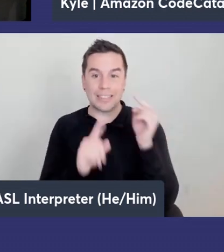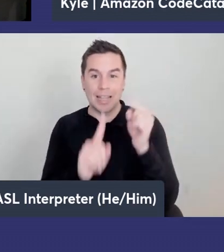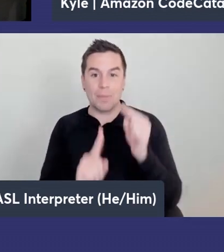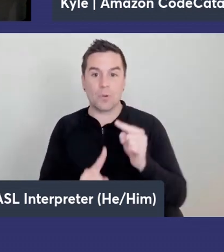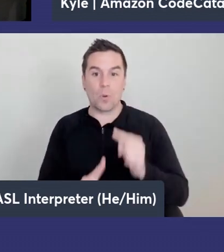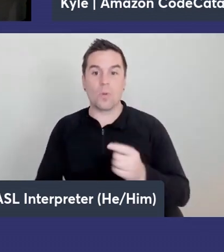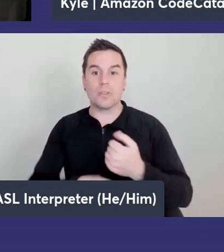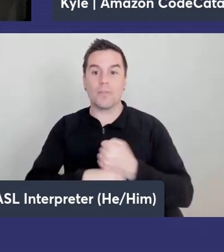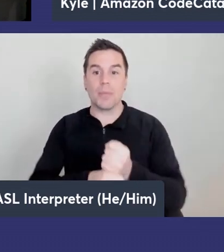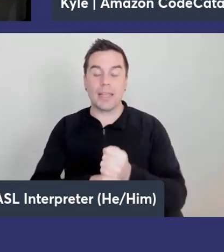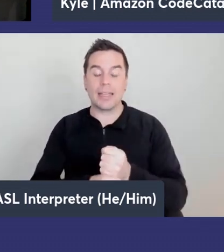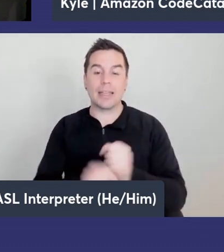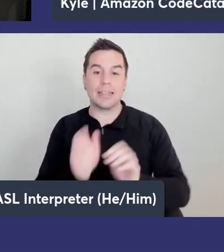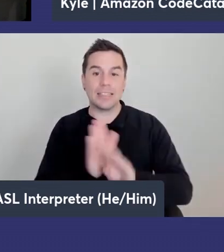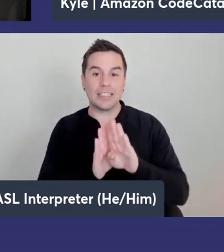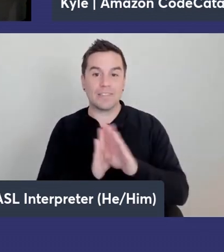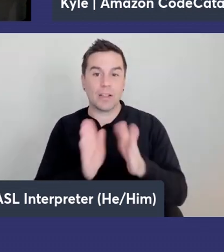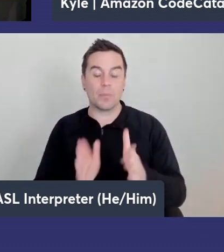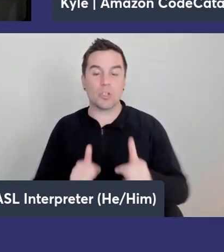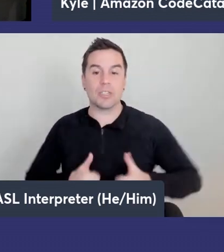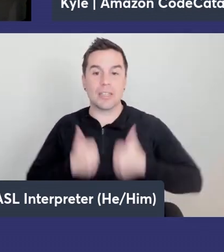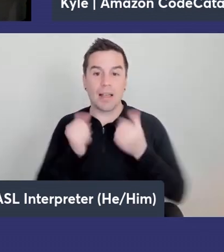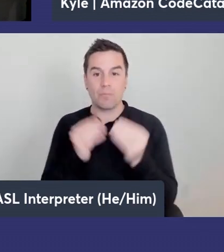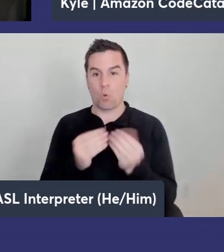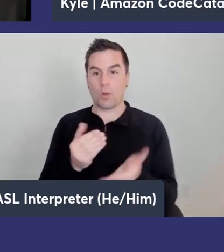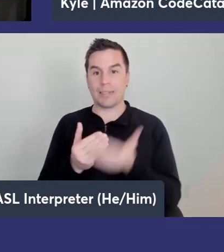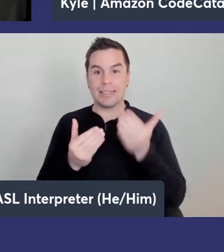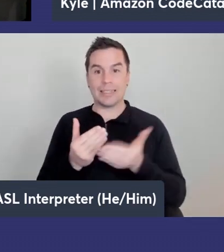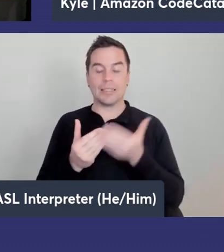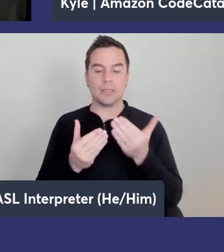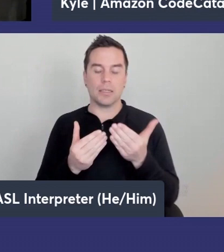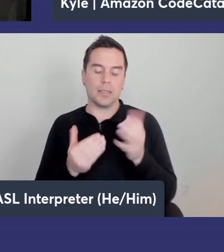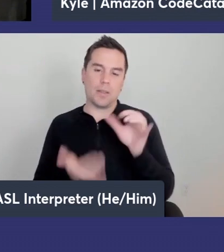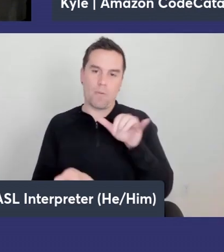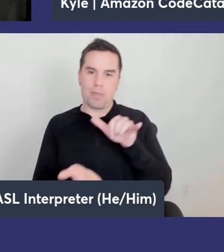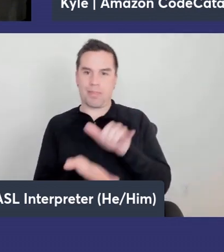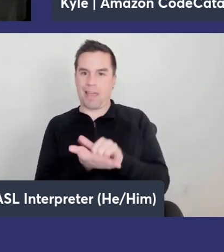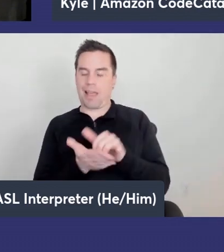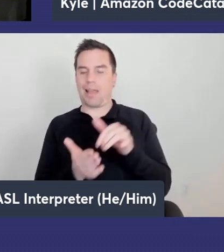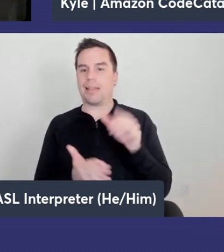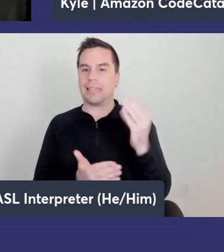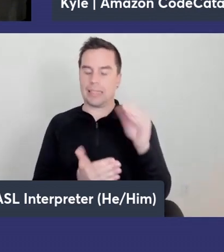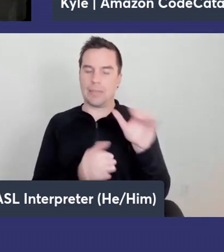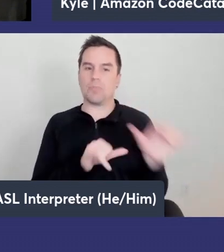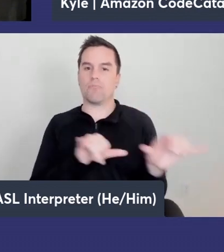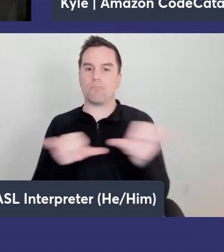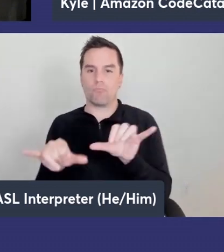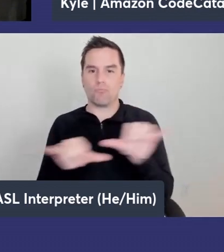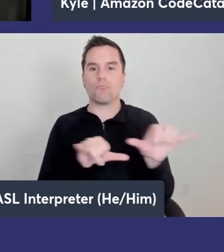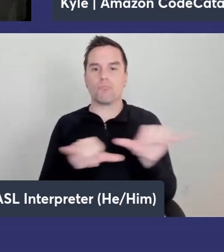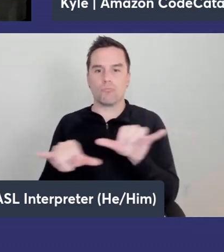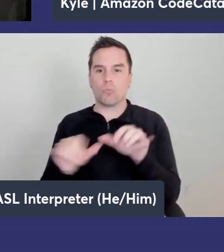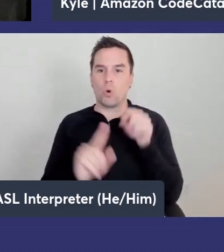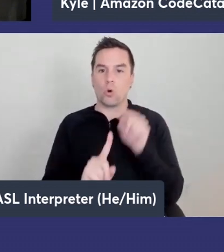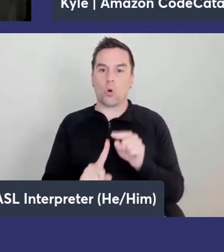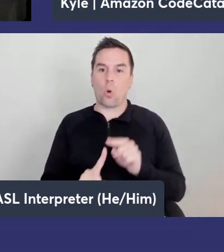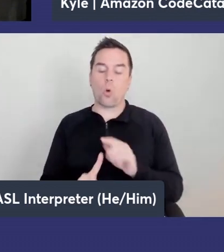developers' lives easier. Like that to me is what I see the common goal shared between CodeCatalyst and